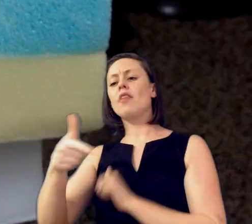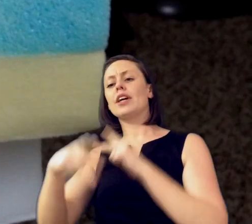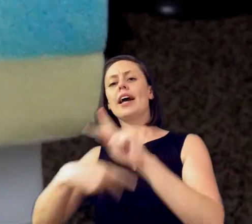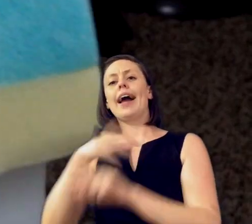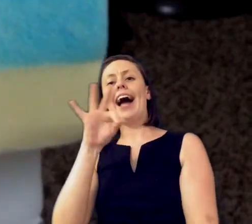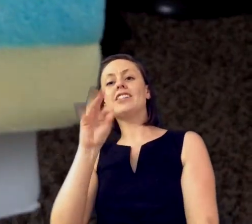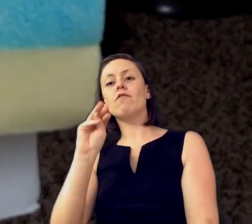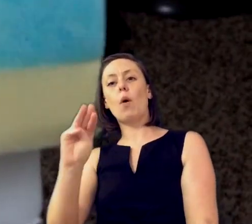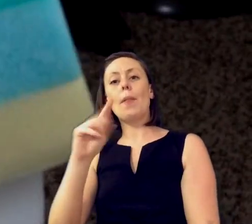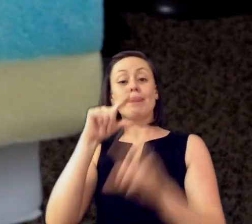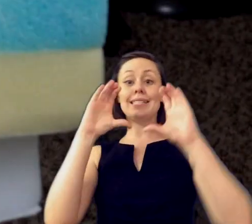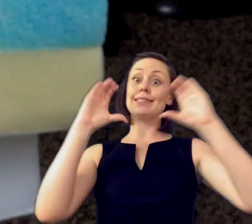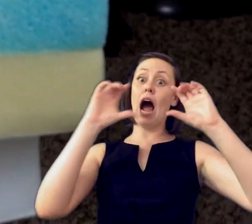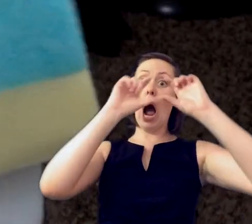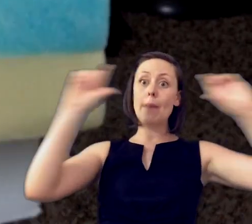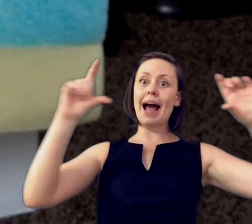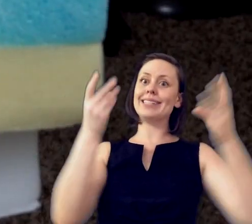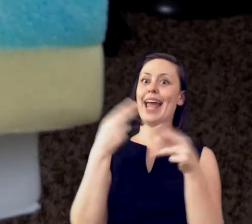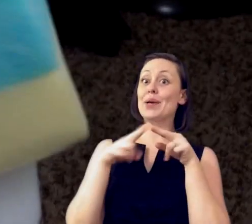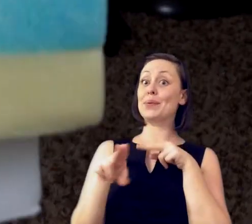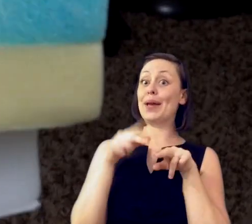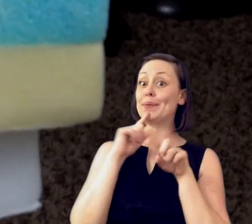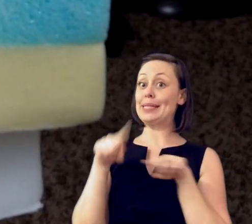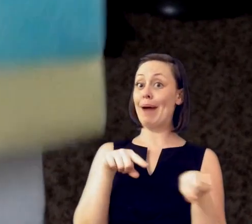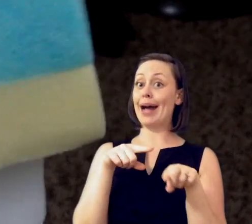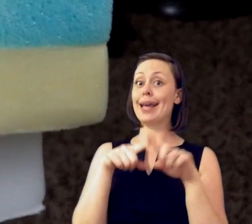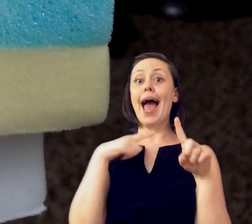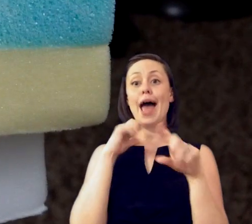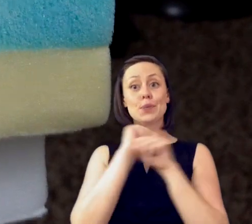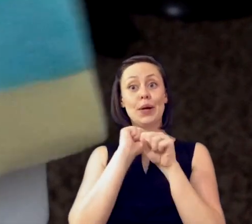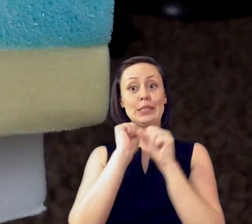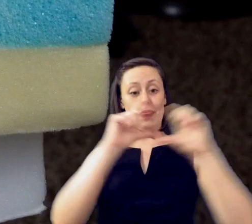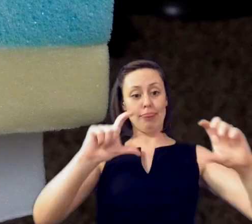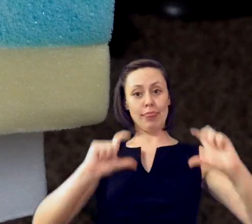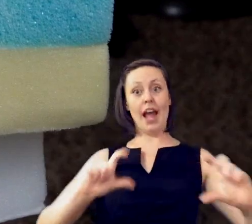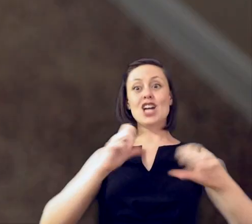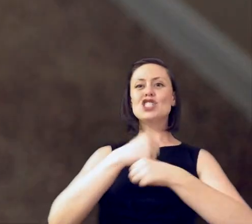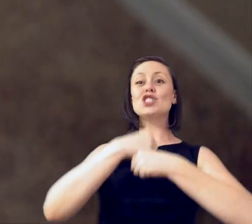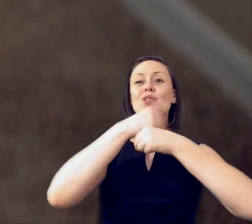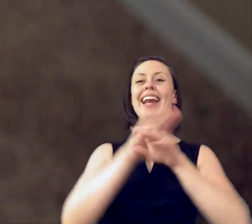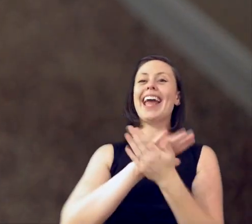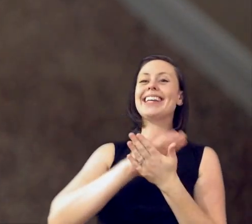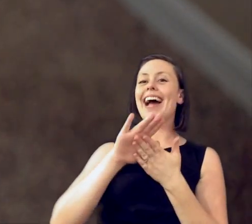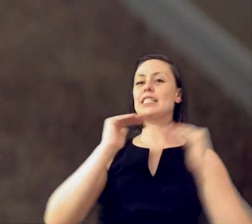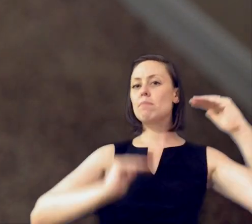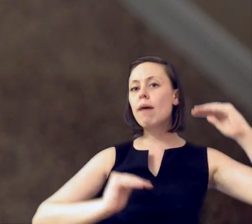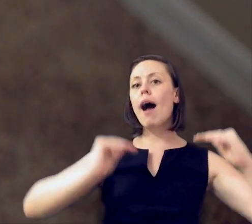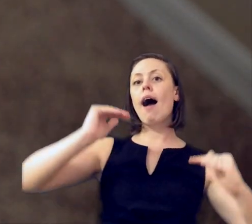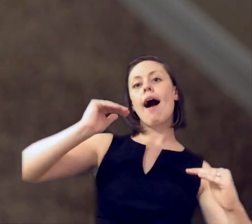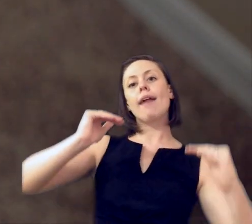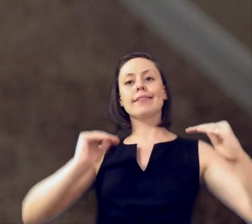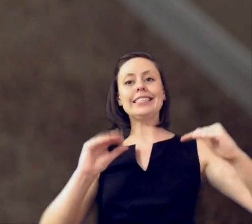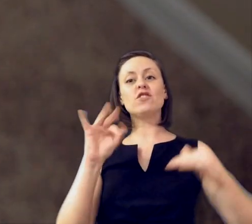foam. This top layer has a quick response and works with the layer below to create a nice balanced